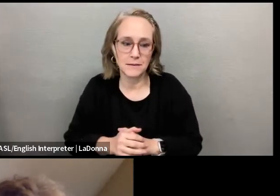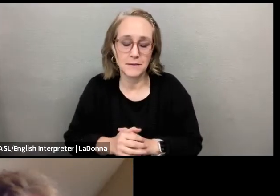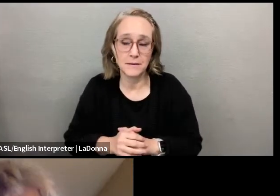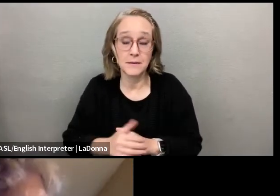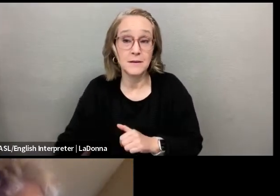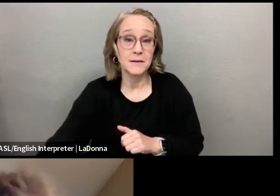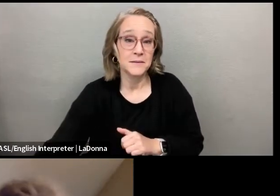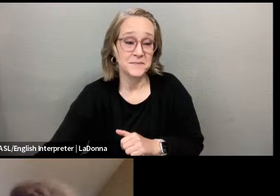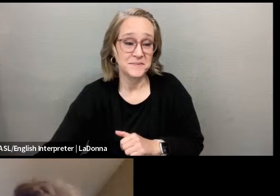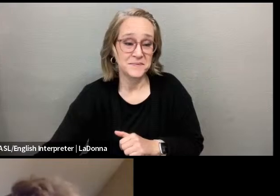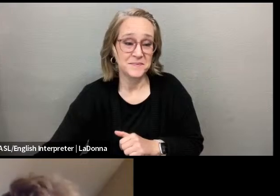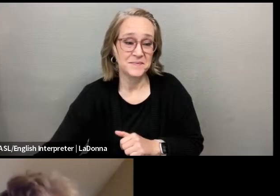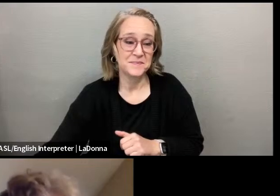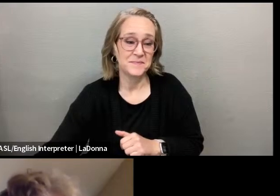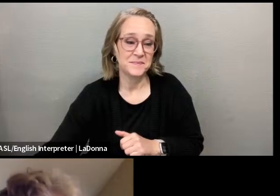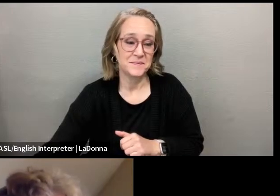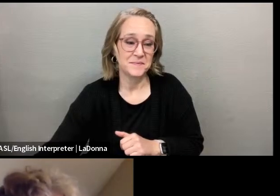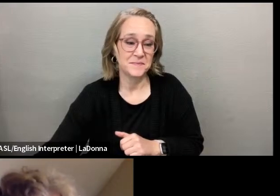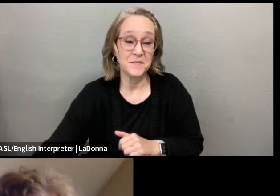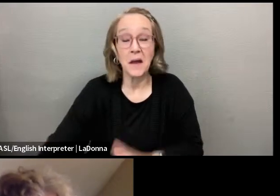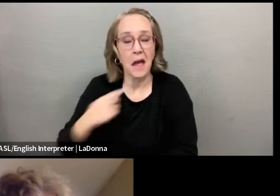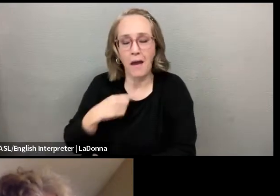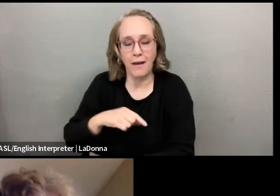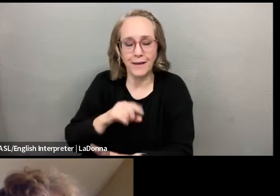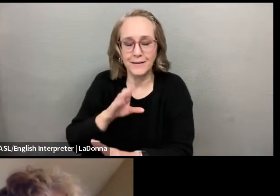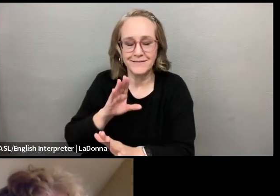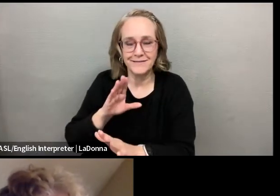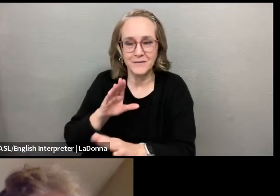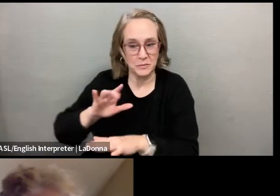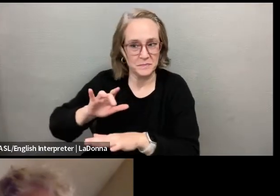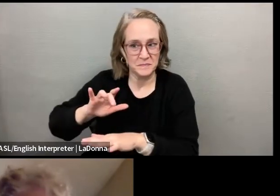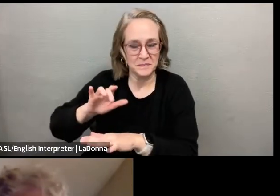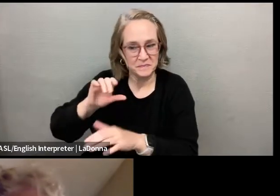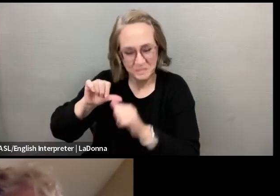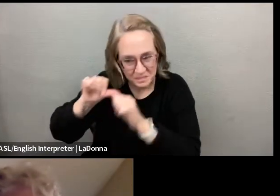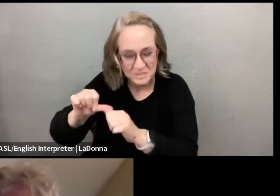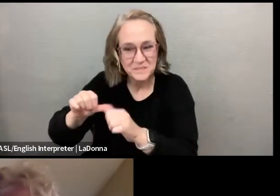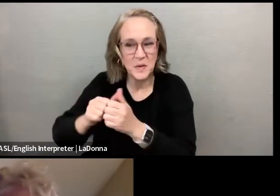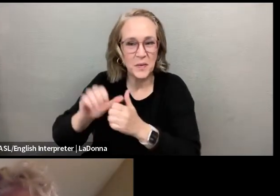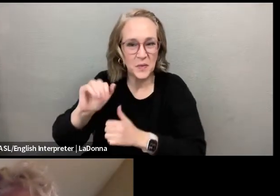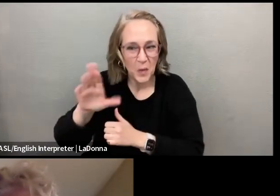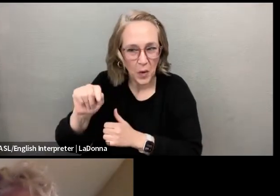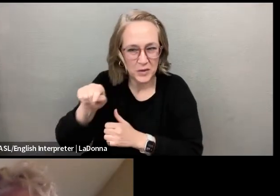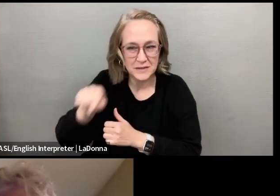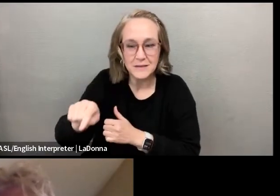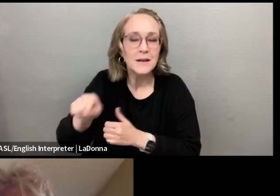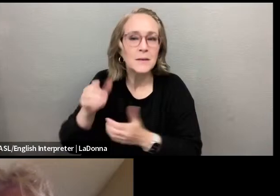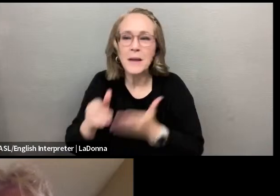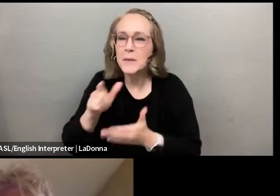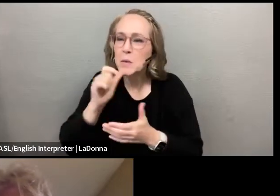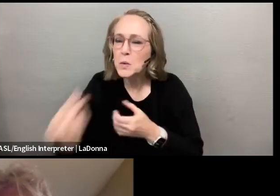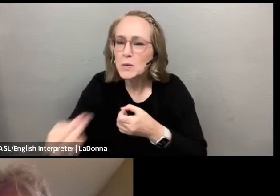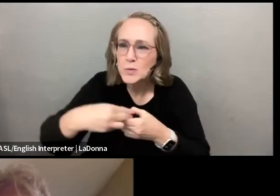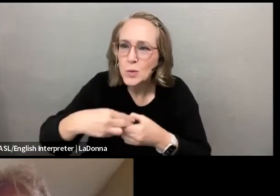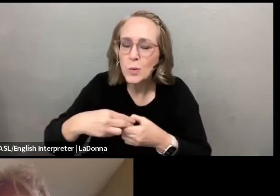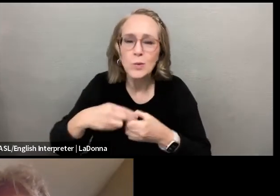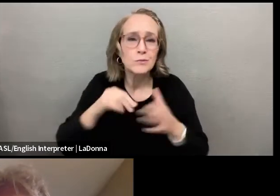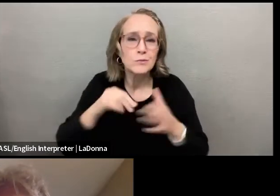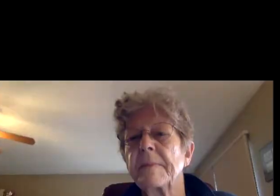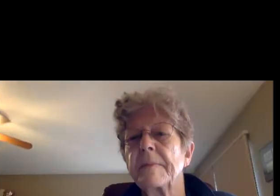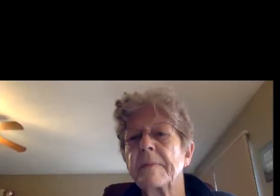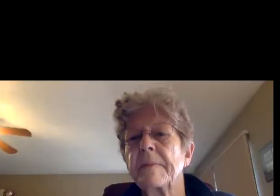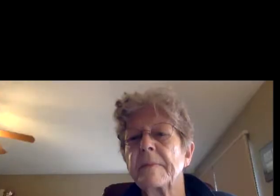is, I'm so passionate about CART, and I want to just let everyone know that may be joining us on YouTube or watching this